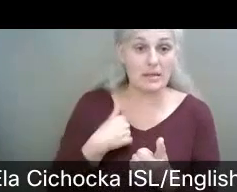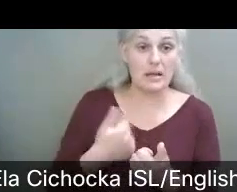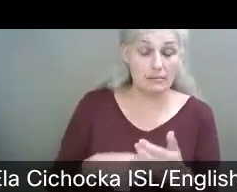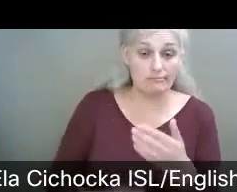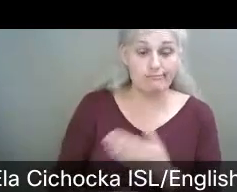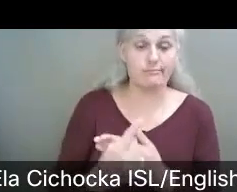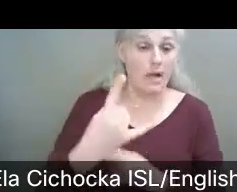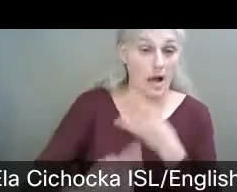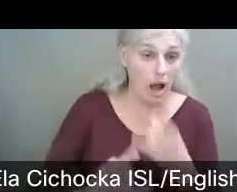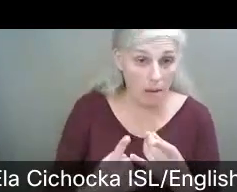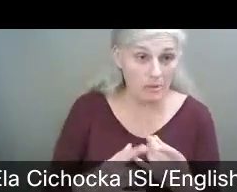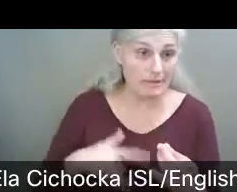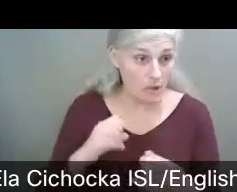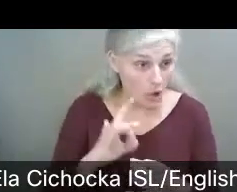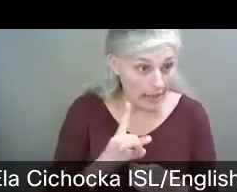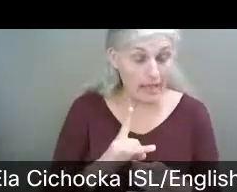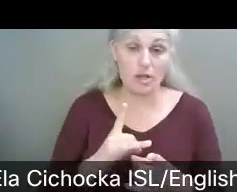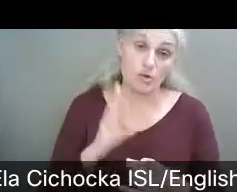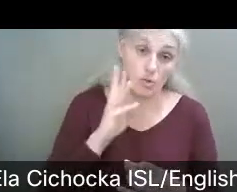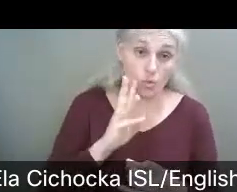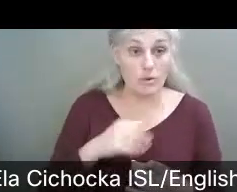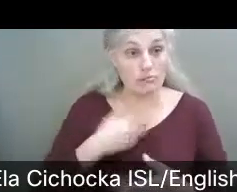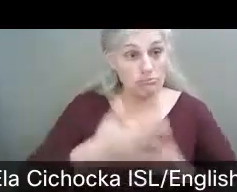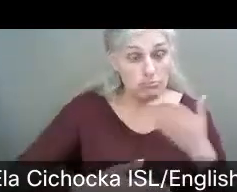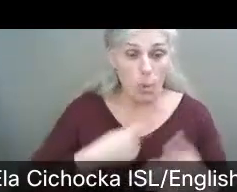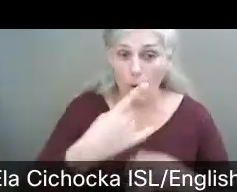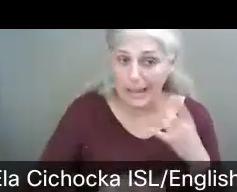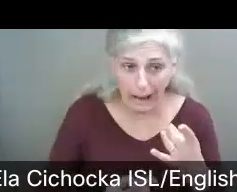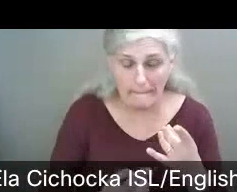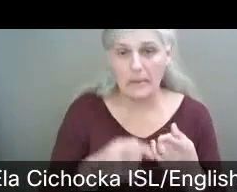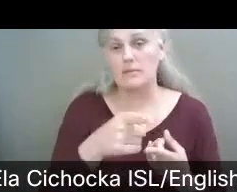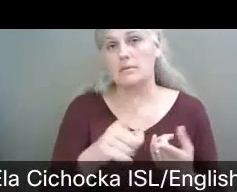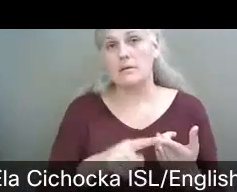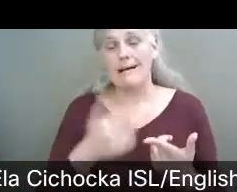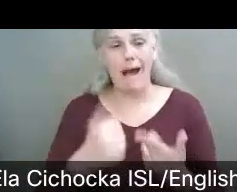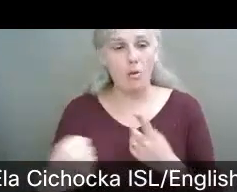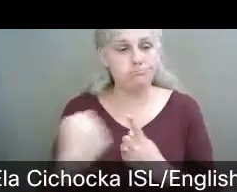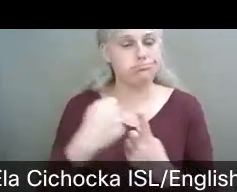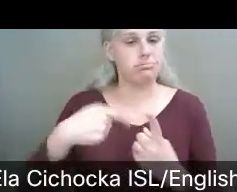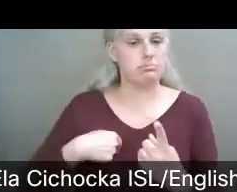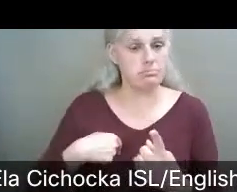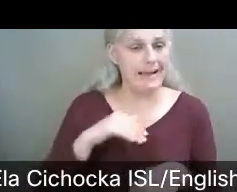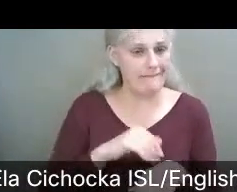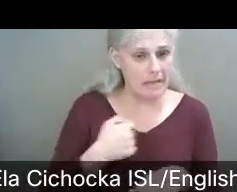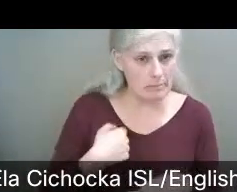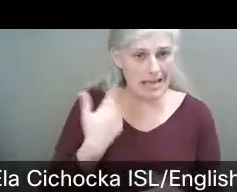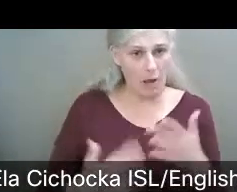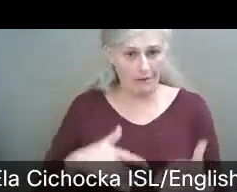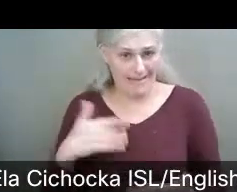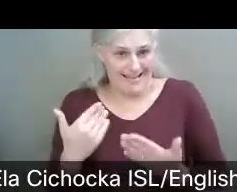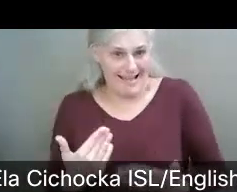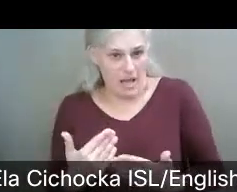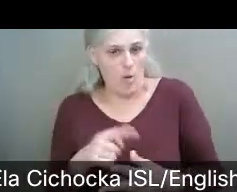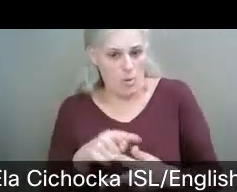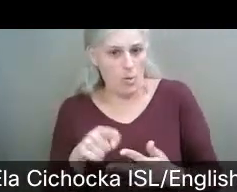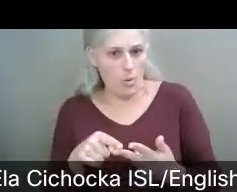about, and if you were to tell the other person what happened, how did it affect you, and how are you now? And I just